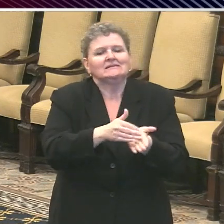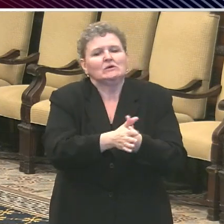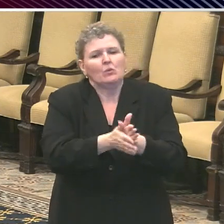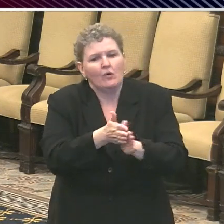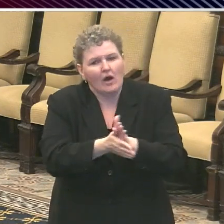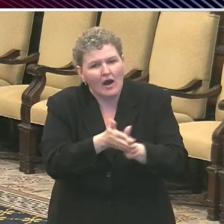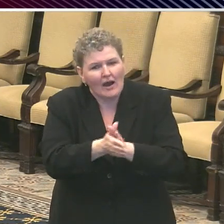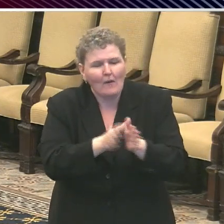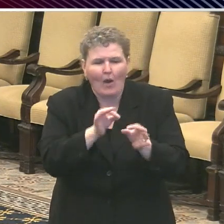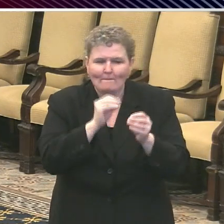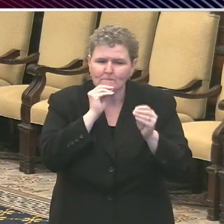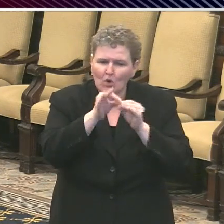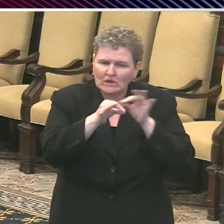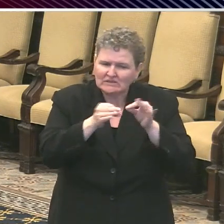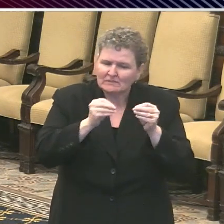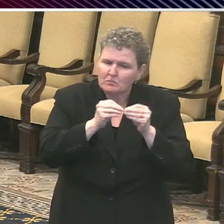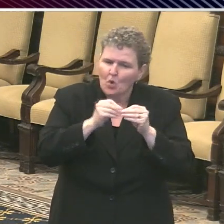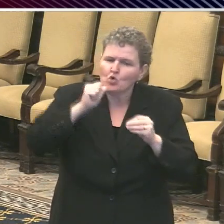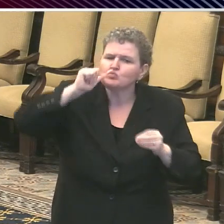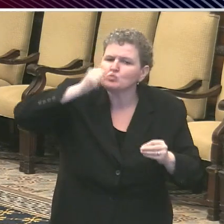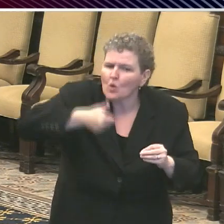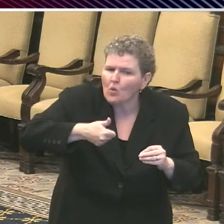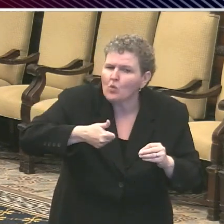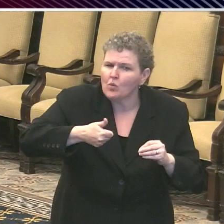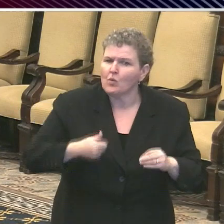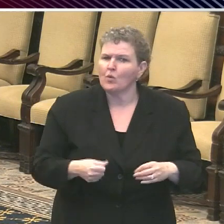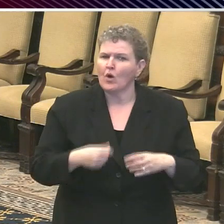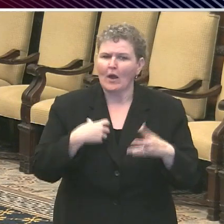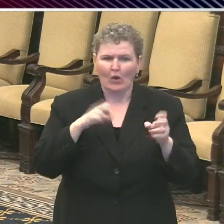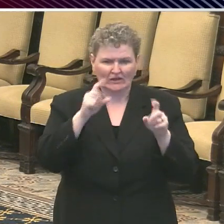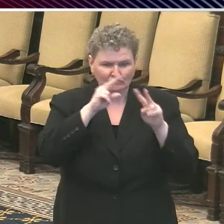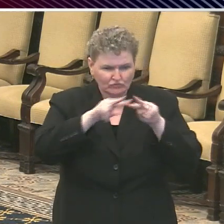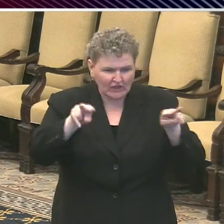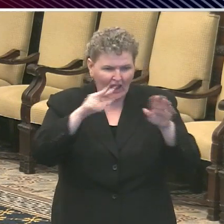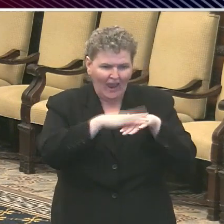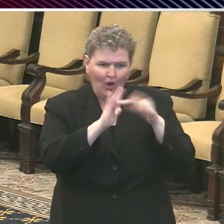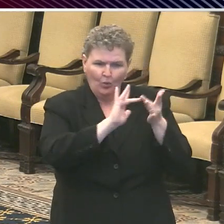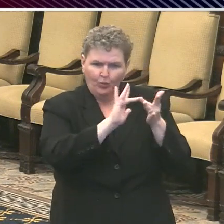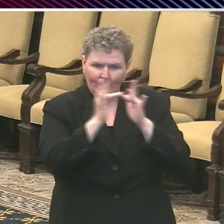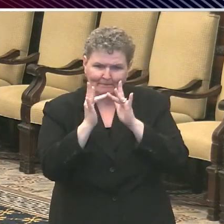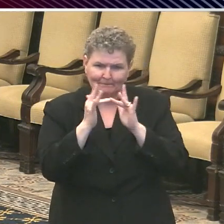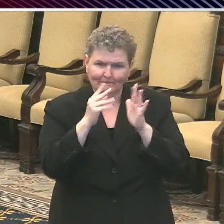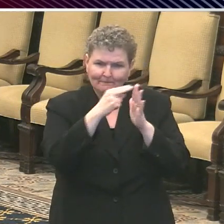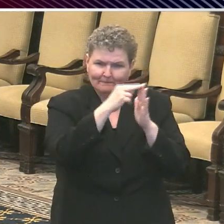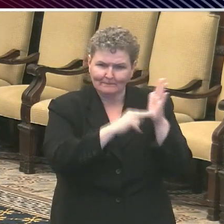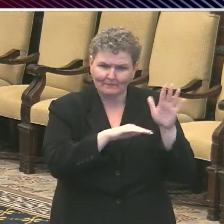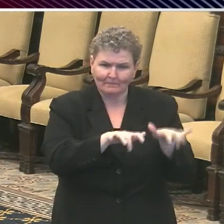So that's where we are today. For more information, www.phila.gov/COVID or